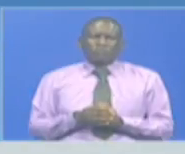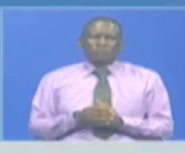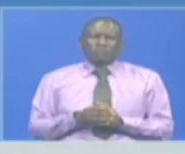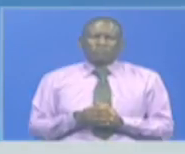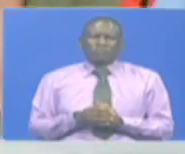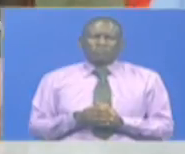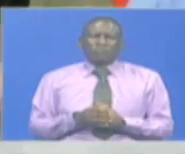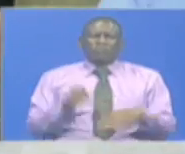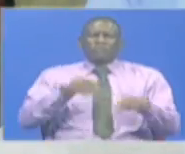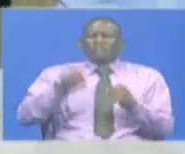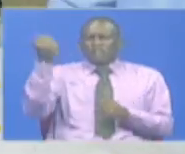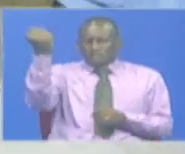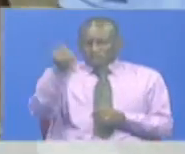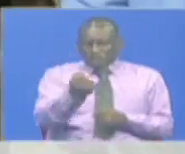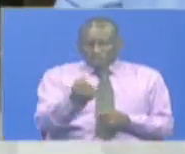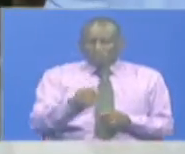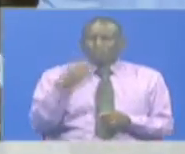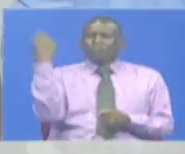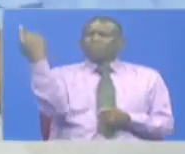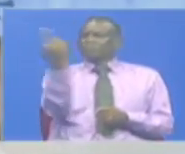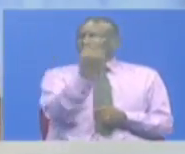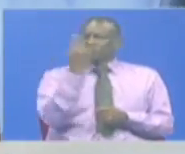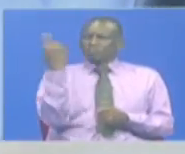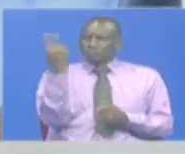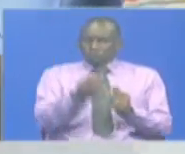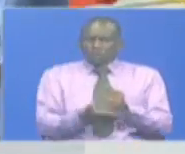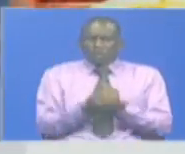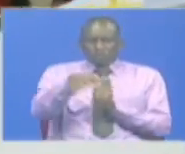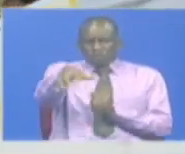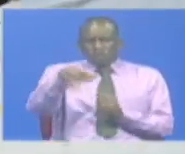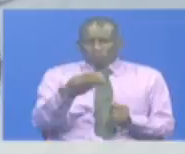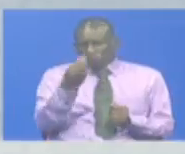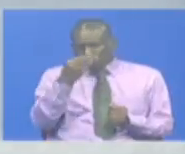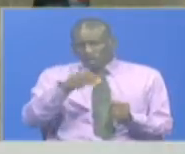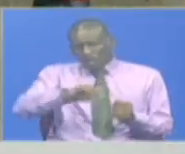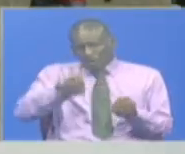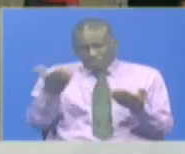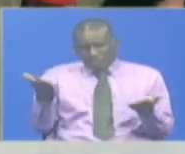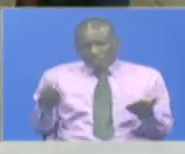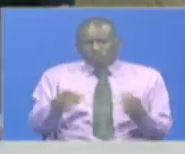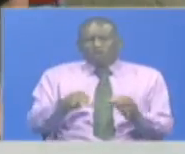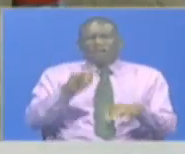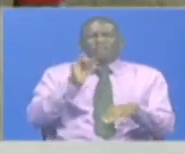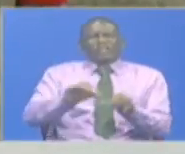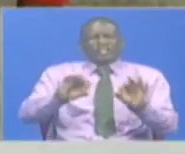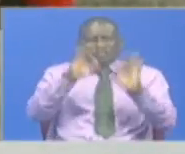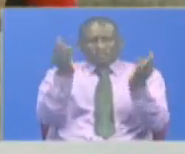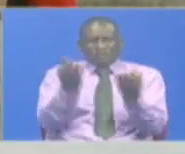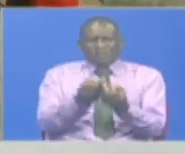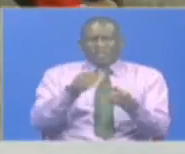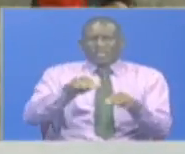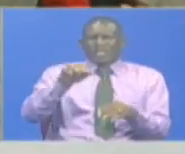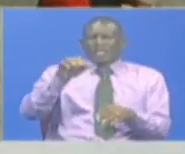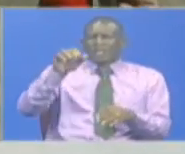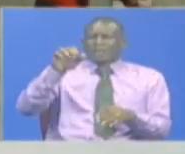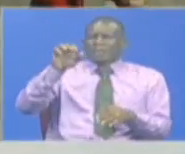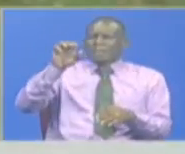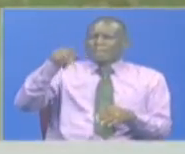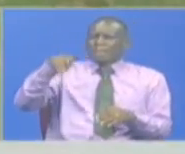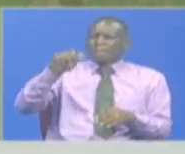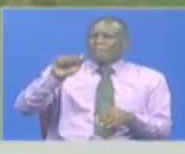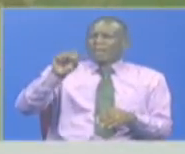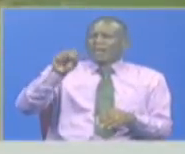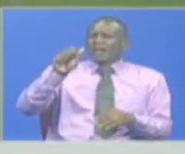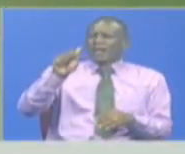In Kajiado, a helicopter will help transport food and supplies to affected families in Pakase village. The devastation there